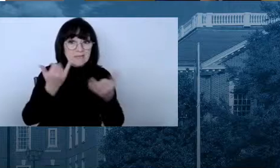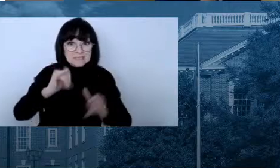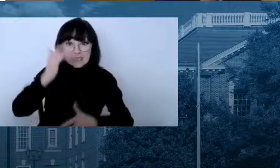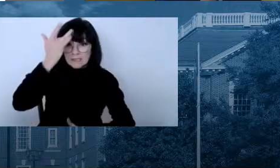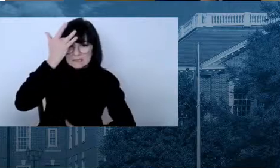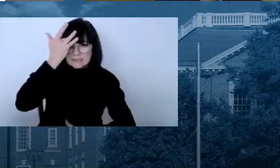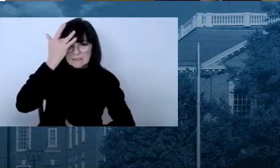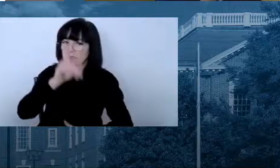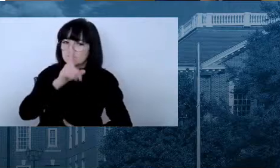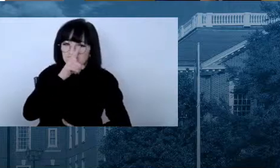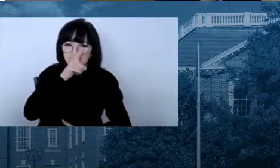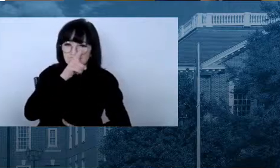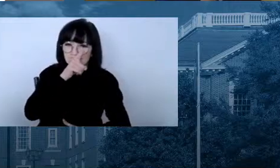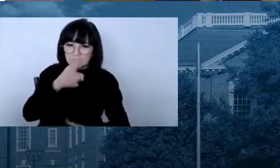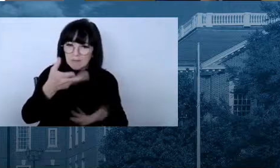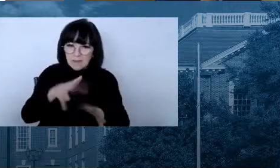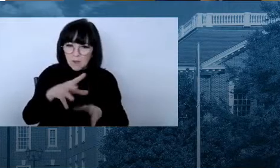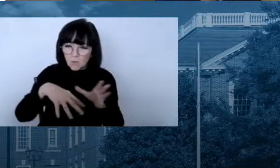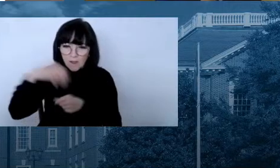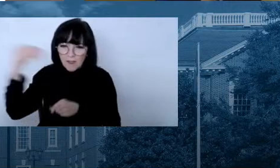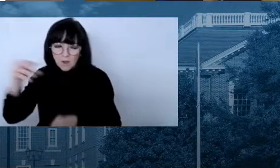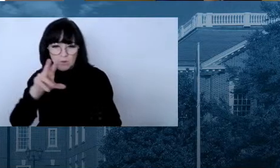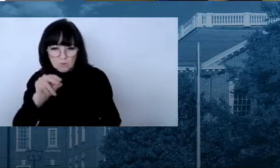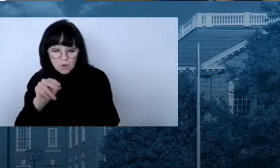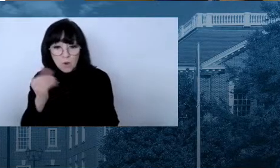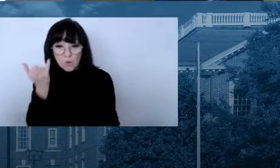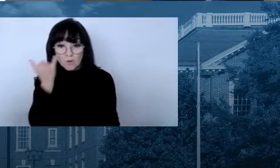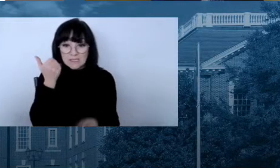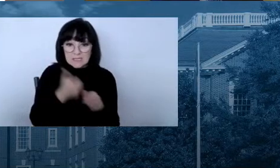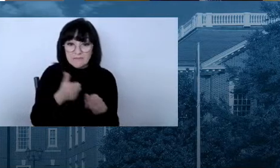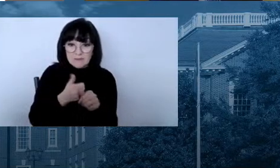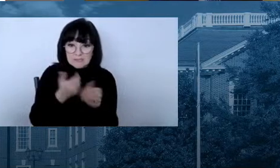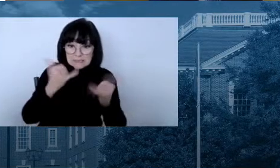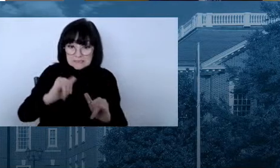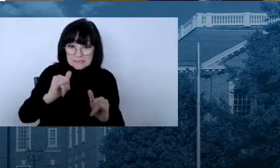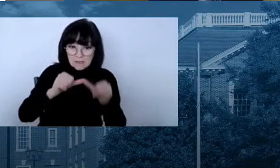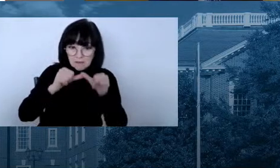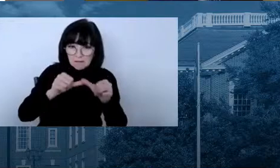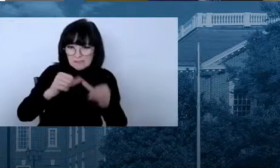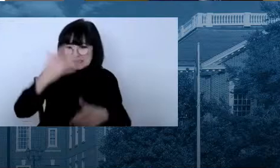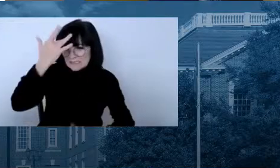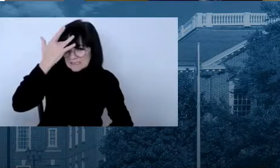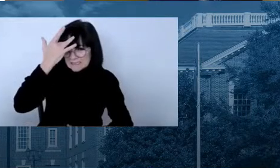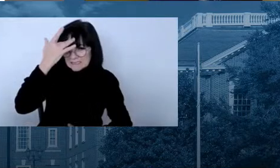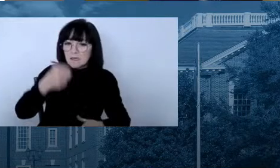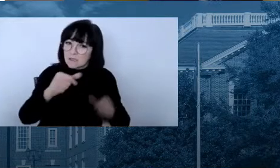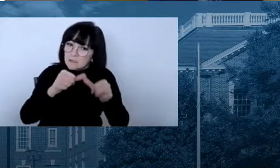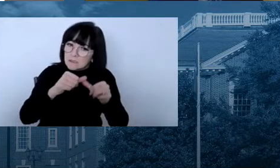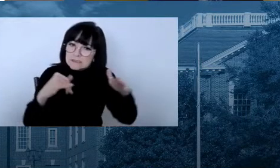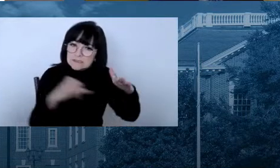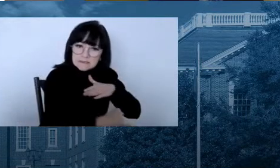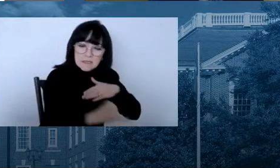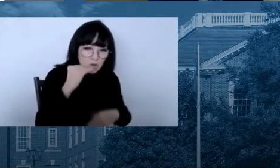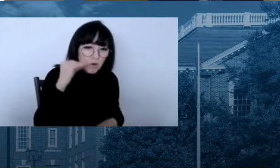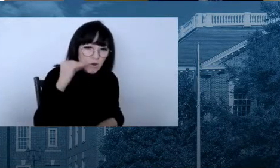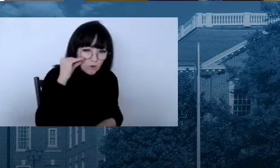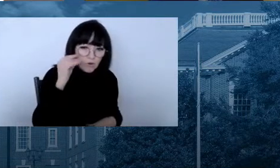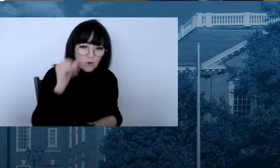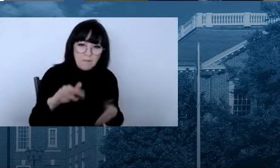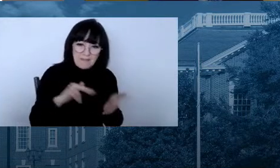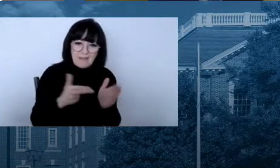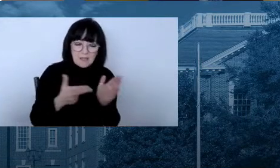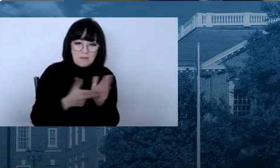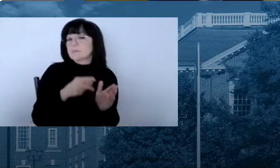please continue to stay home. Please consult with your healthcare team. Please consider yourself still infectious.